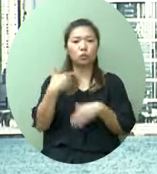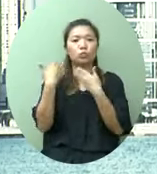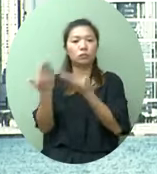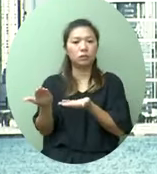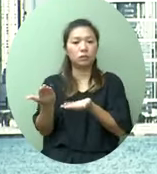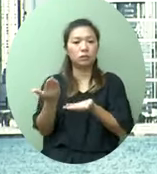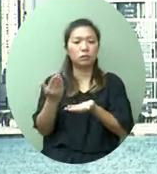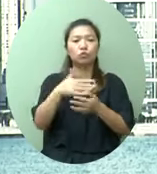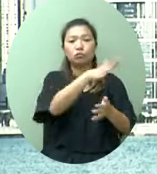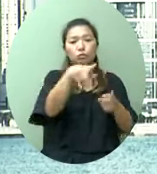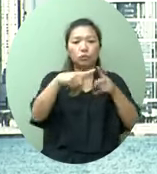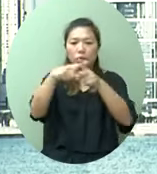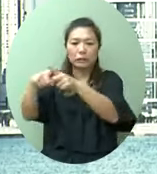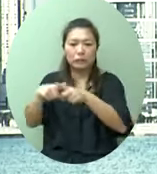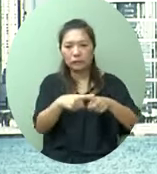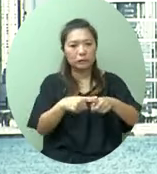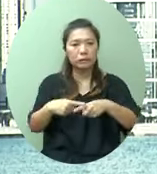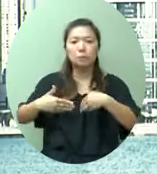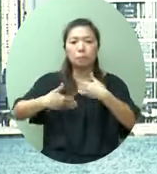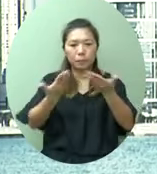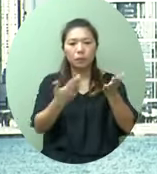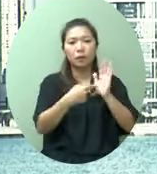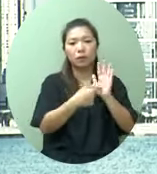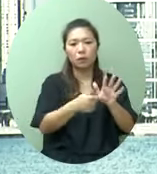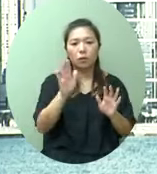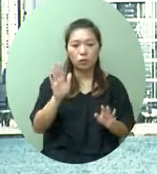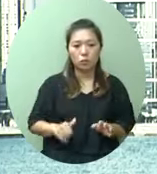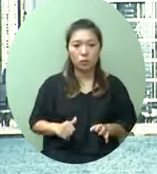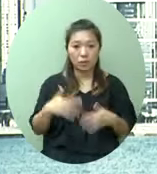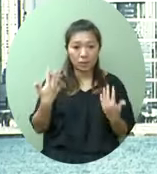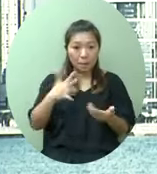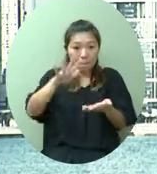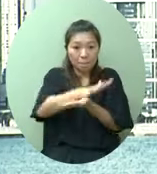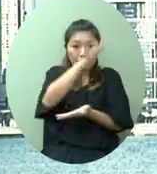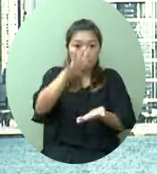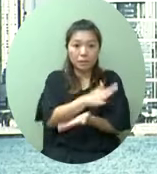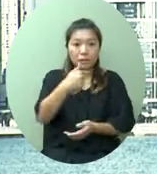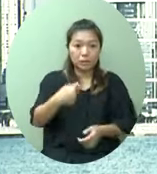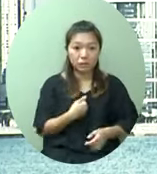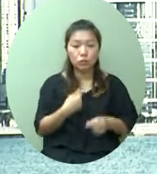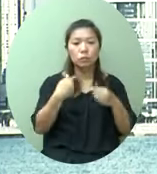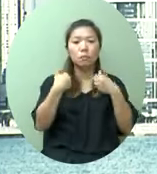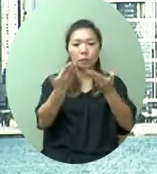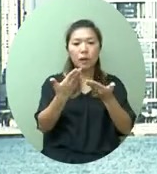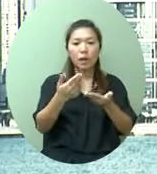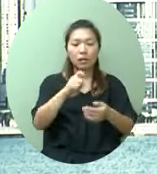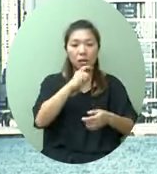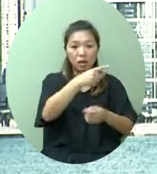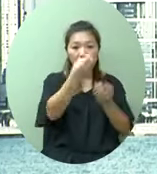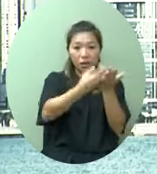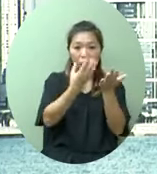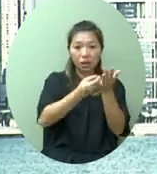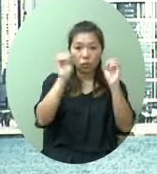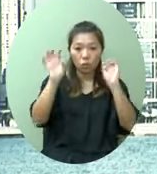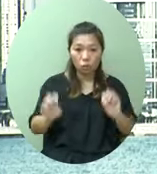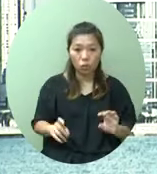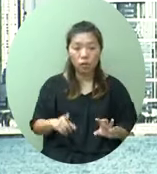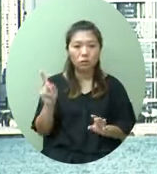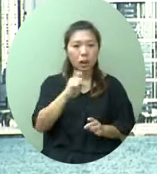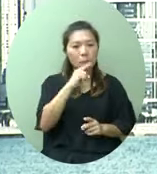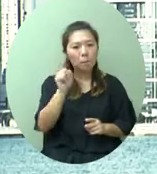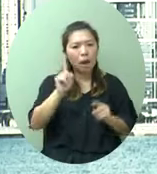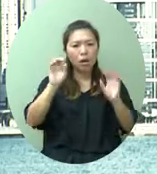registrable interests. And what is a registrable interest that needs to be declared is clearly laid out in the form that